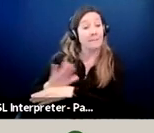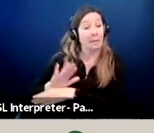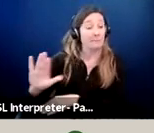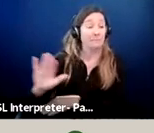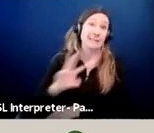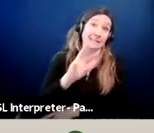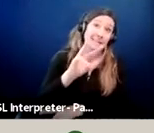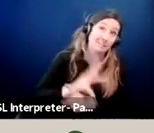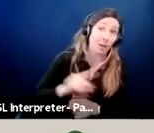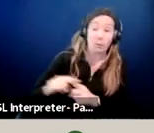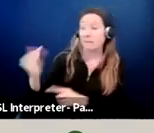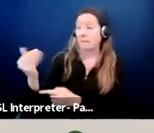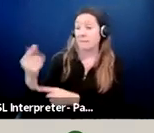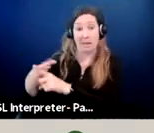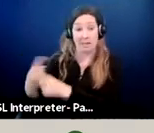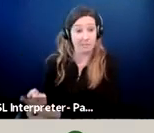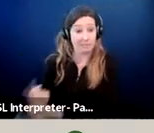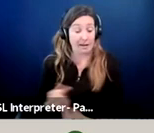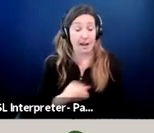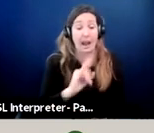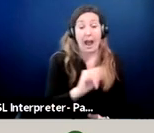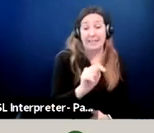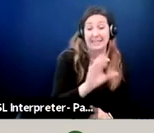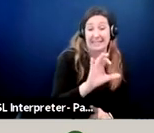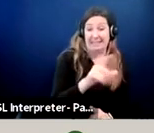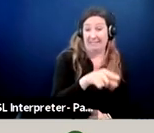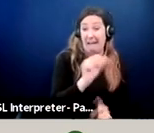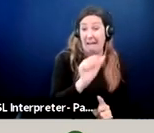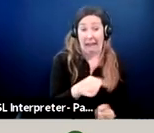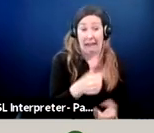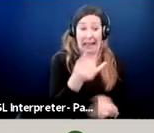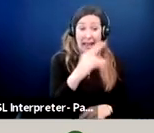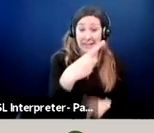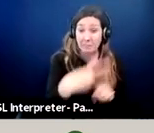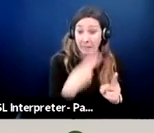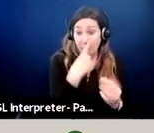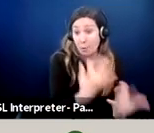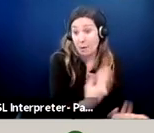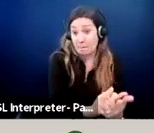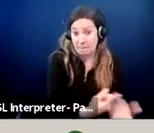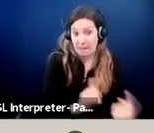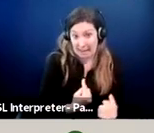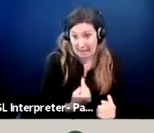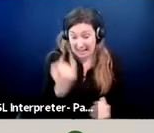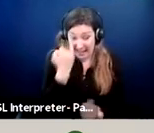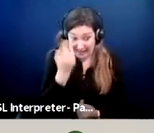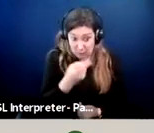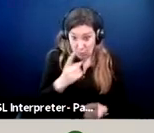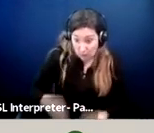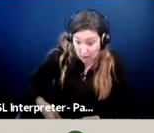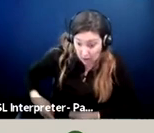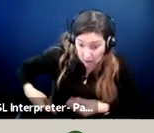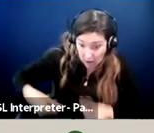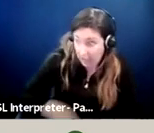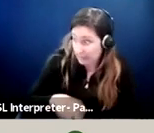6 to 15 months to get back. IDMTC could take up to 18 months to get your return. So if you need cash now and there's a lot of spend there and there's